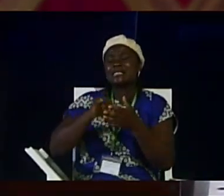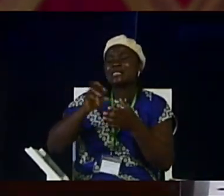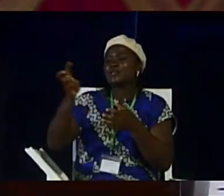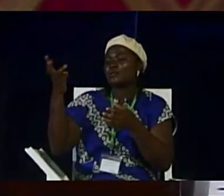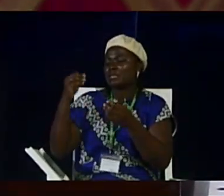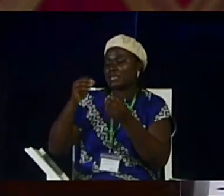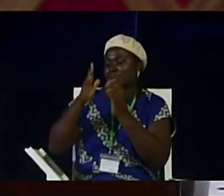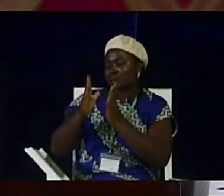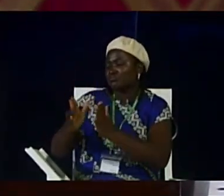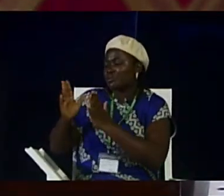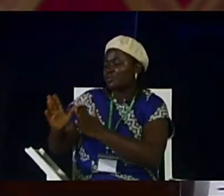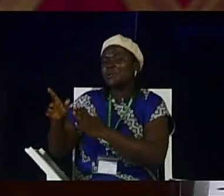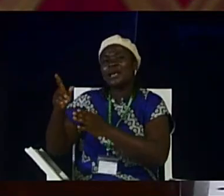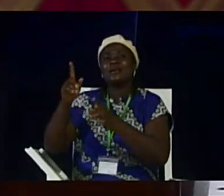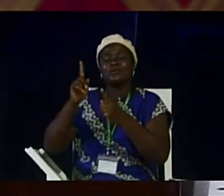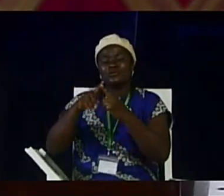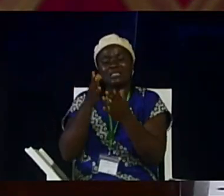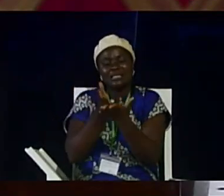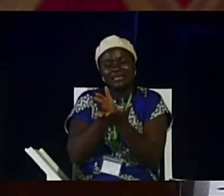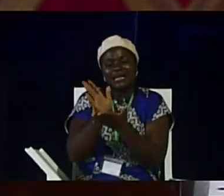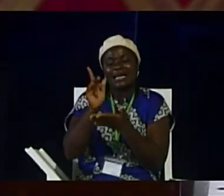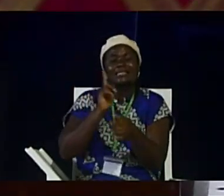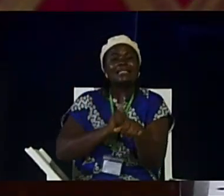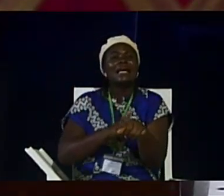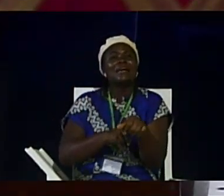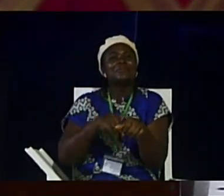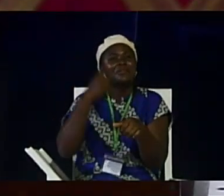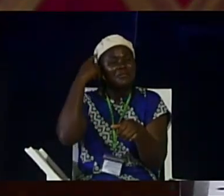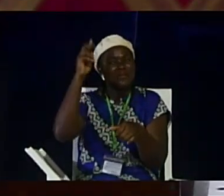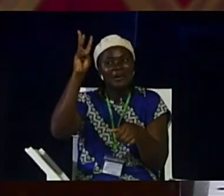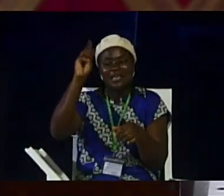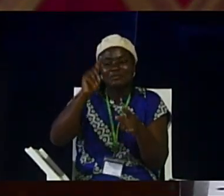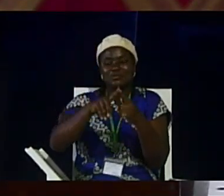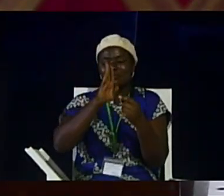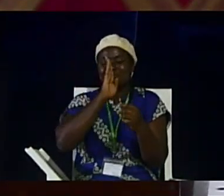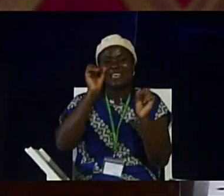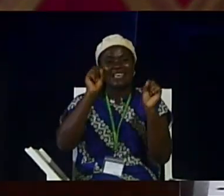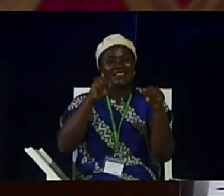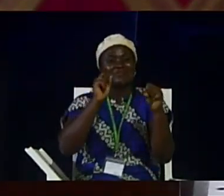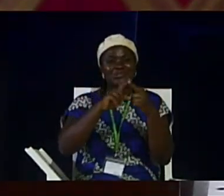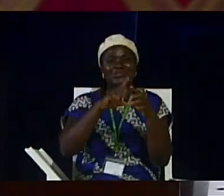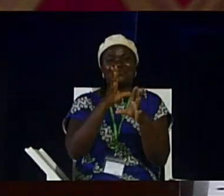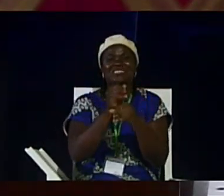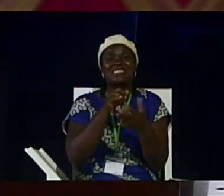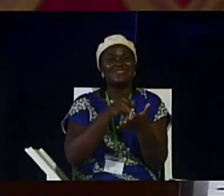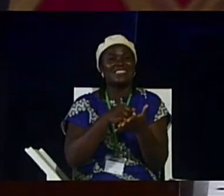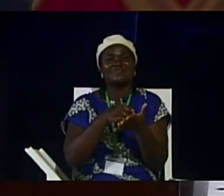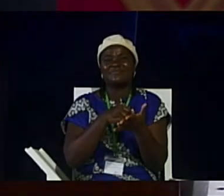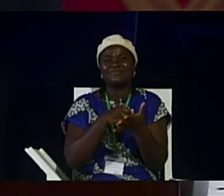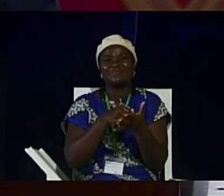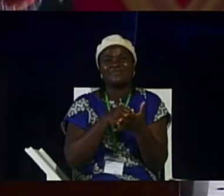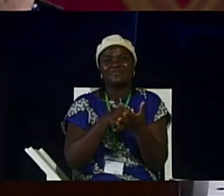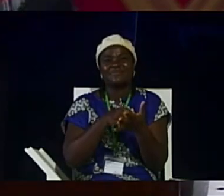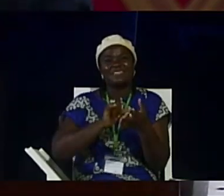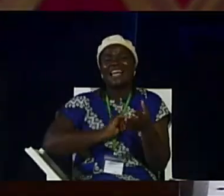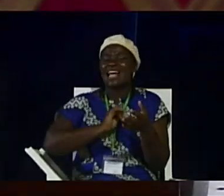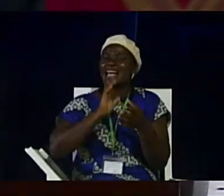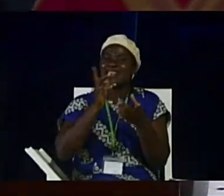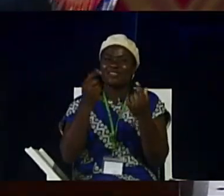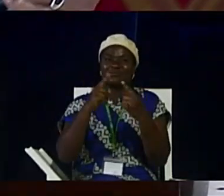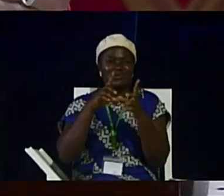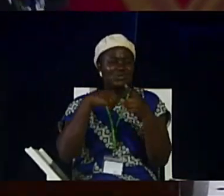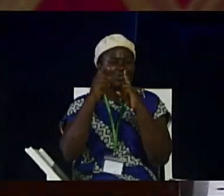aside until the right time came for him to be able to receive it. I've come to talk to someone